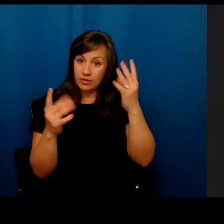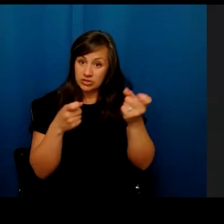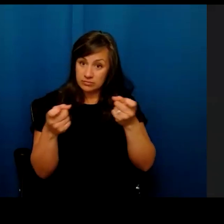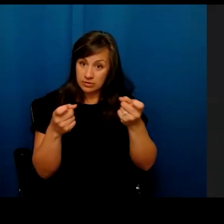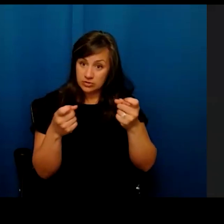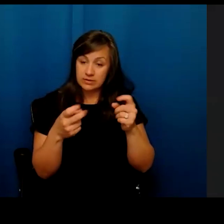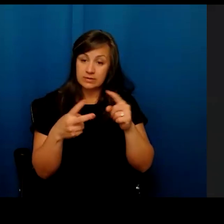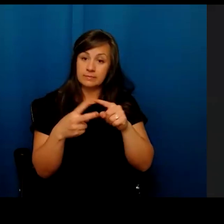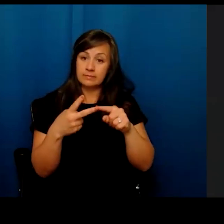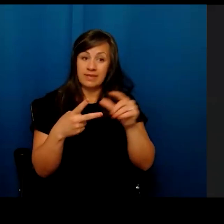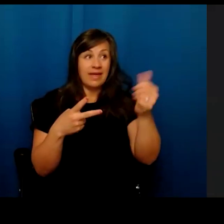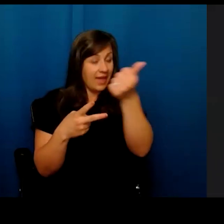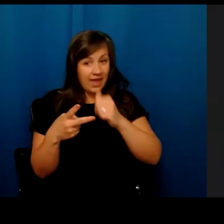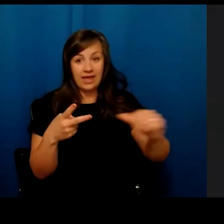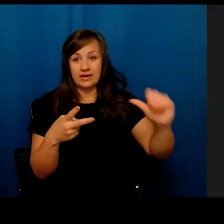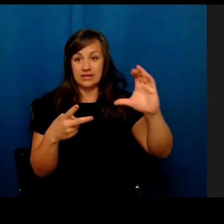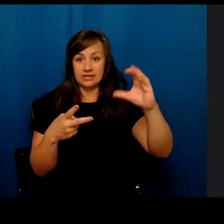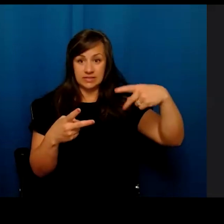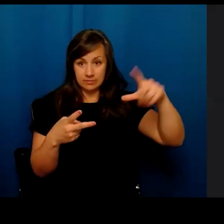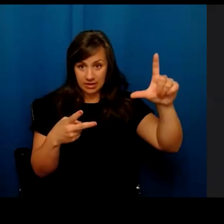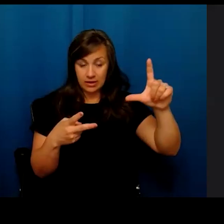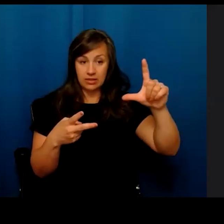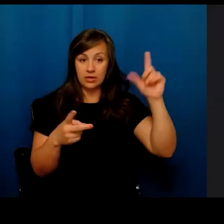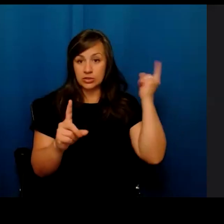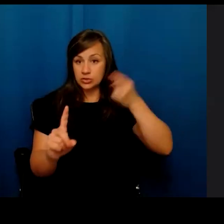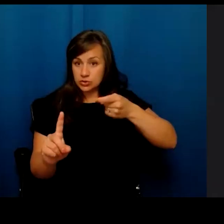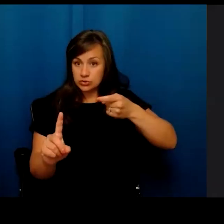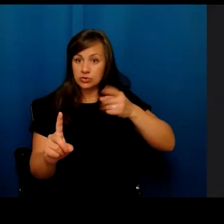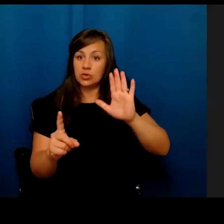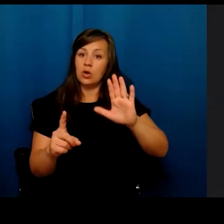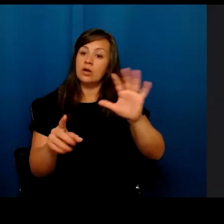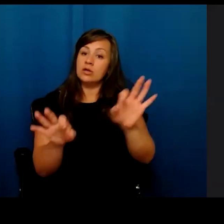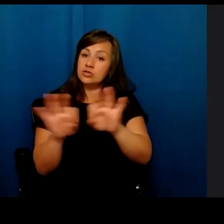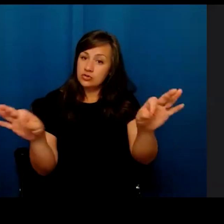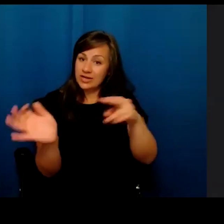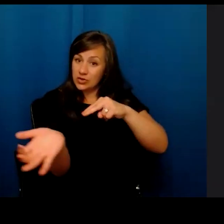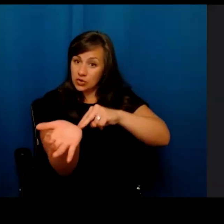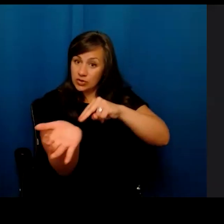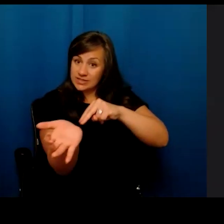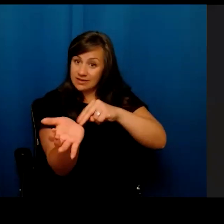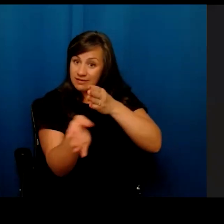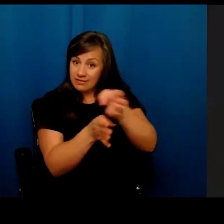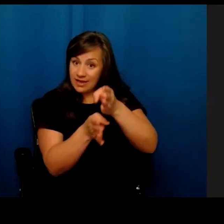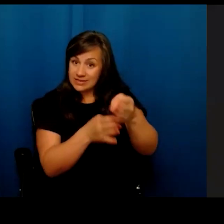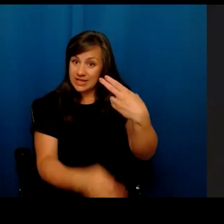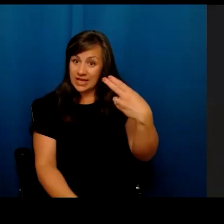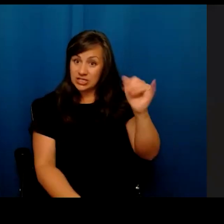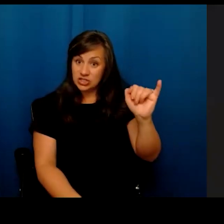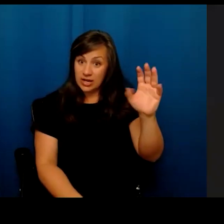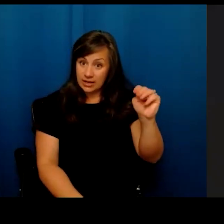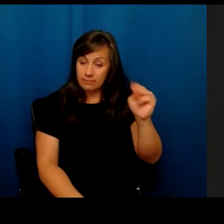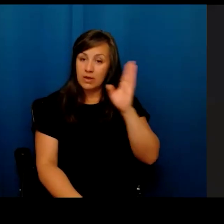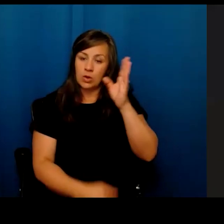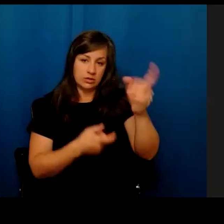any CPL that goes to a degree requirement, that means your nursing courses or an HIM course, deal